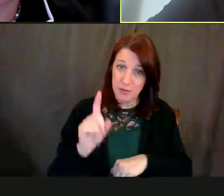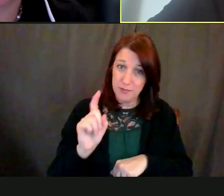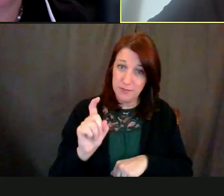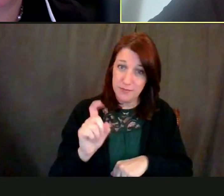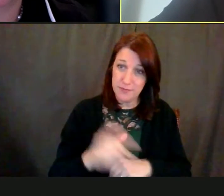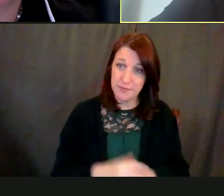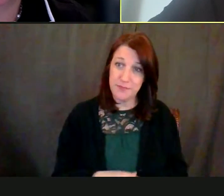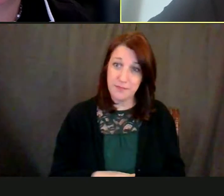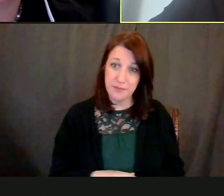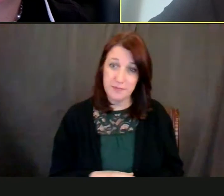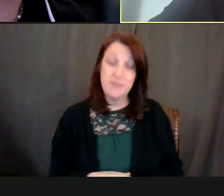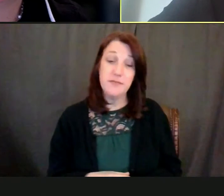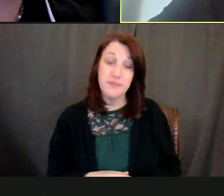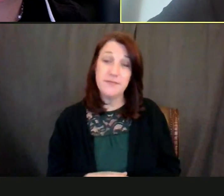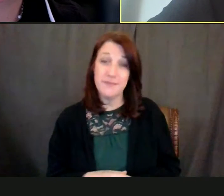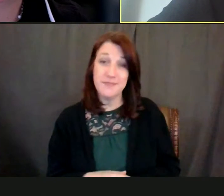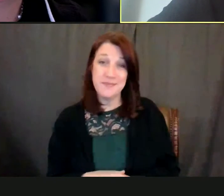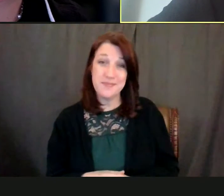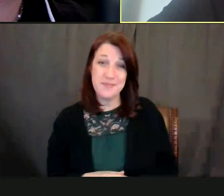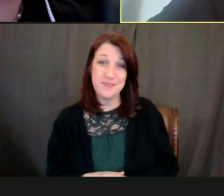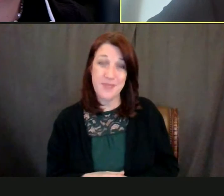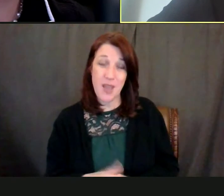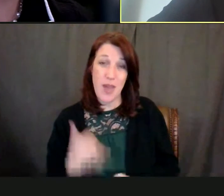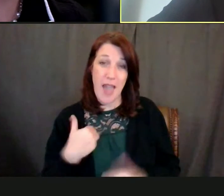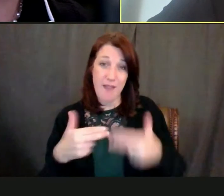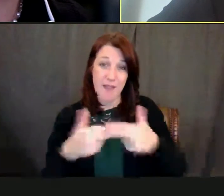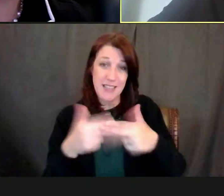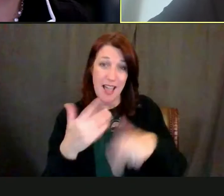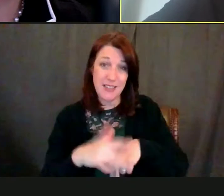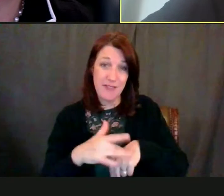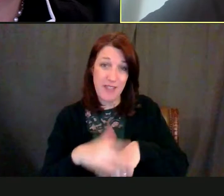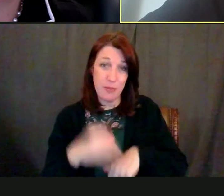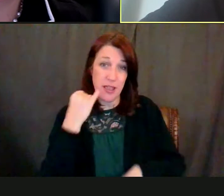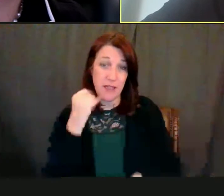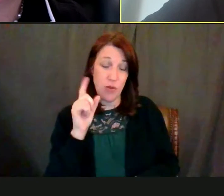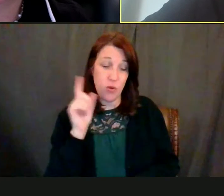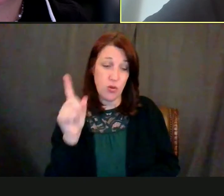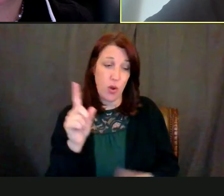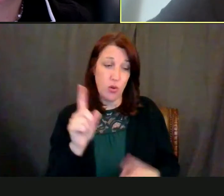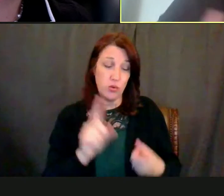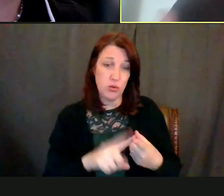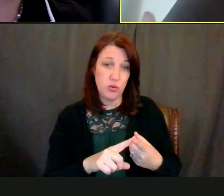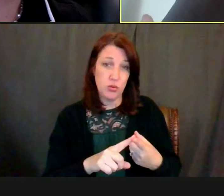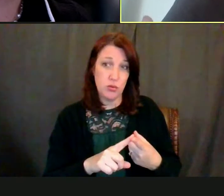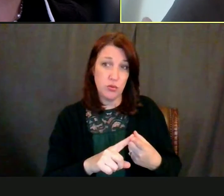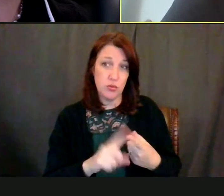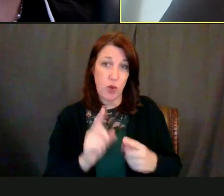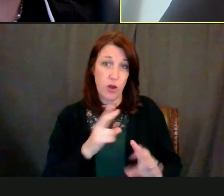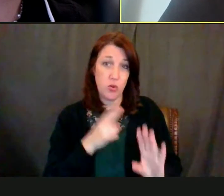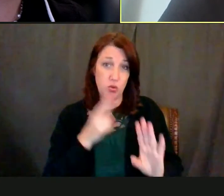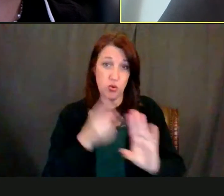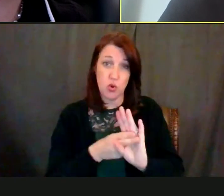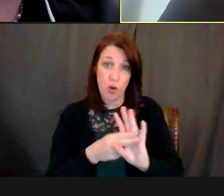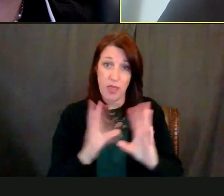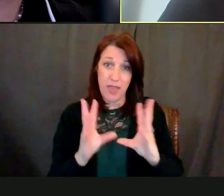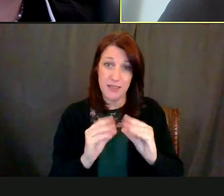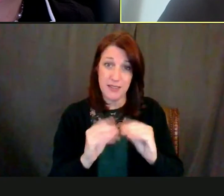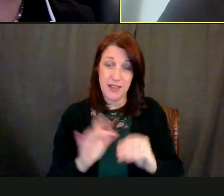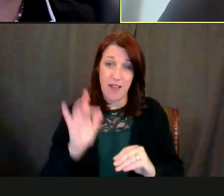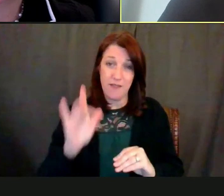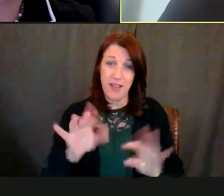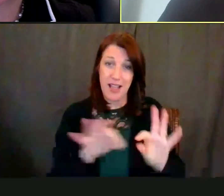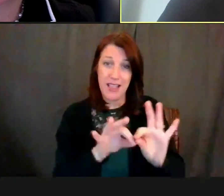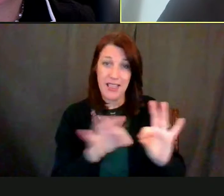Yes, so we do have slides available. If you go into where you join the session, there is a link